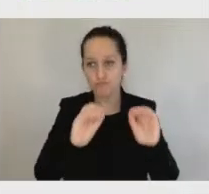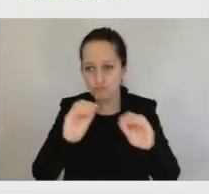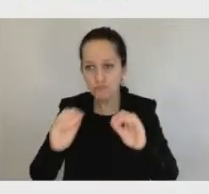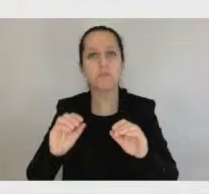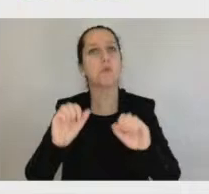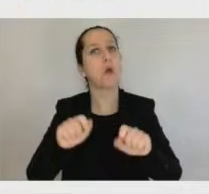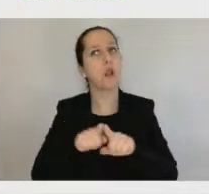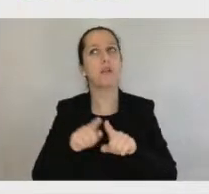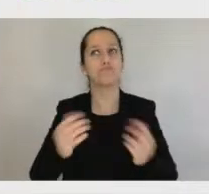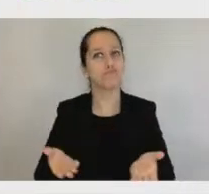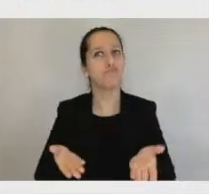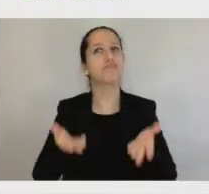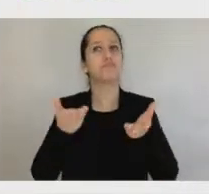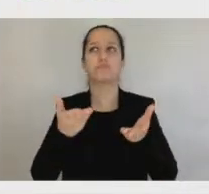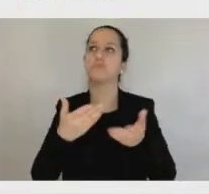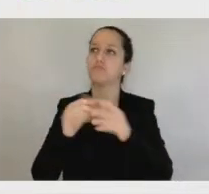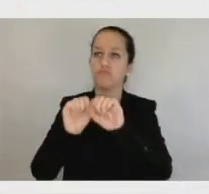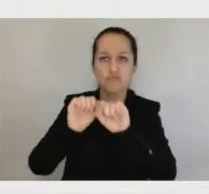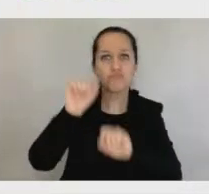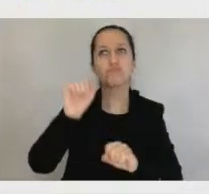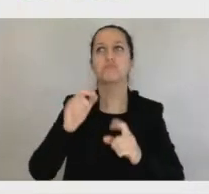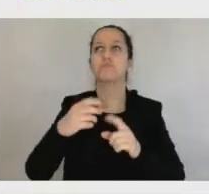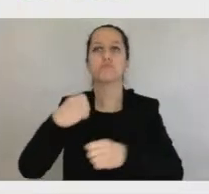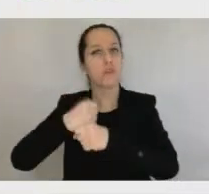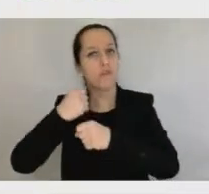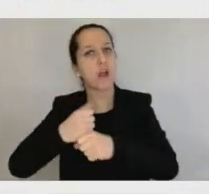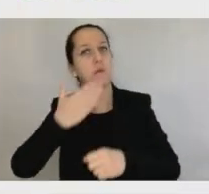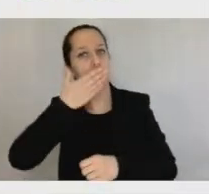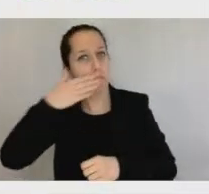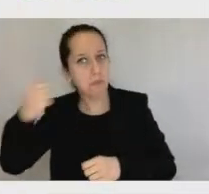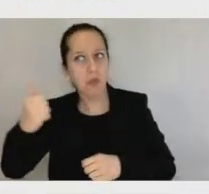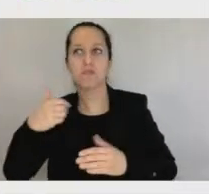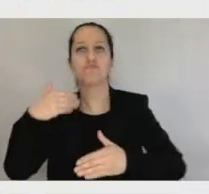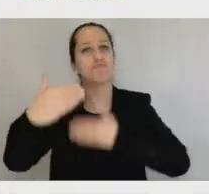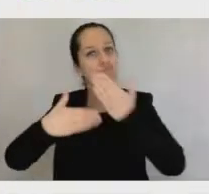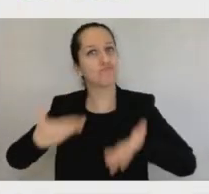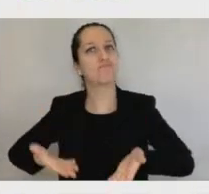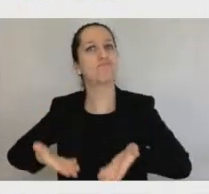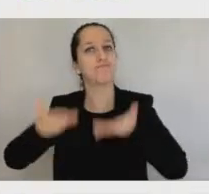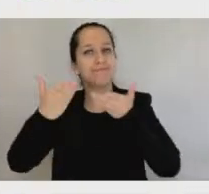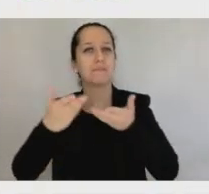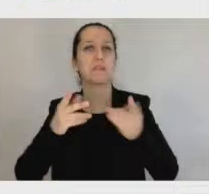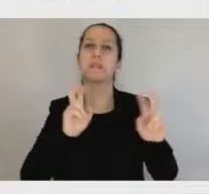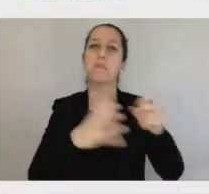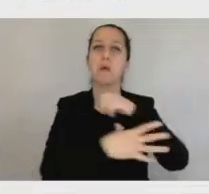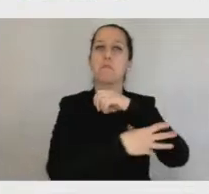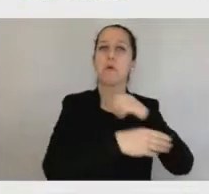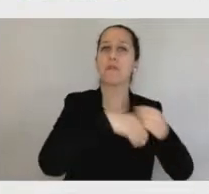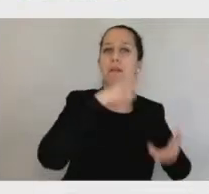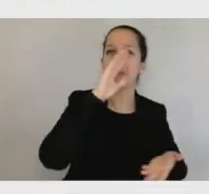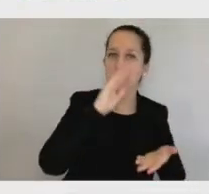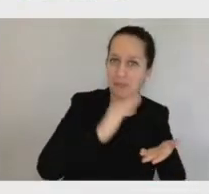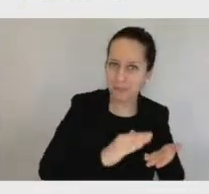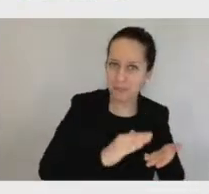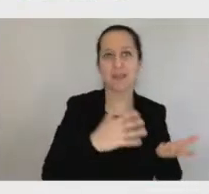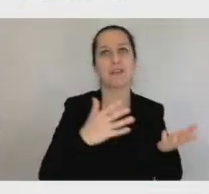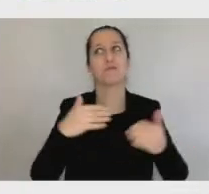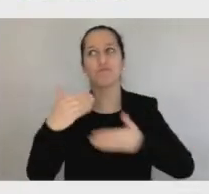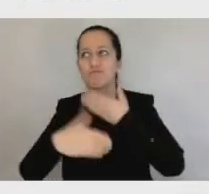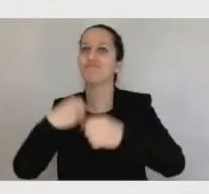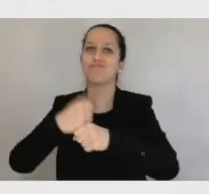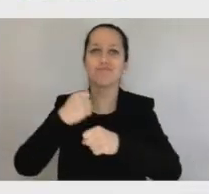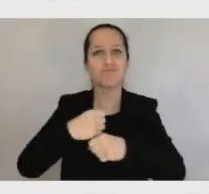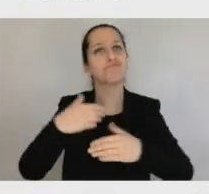social and labor inclusion. It helps to decrease poverty with more social mobility,